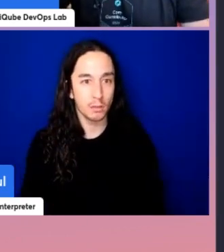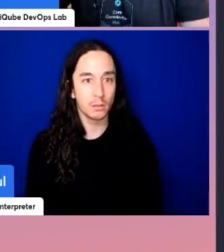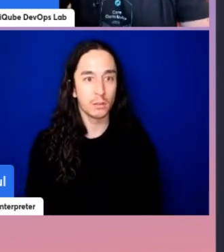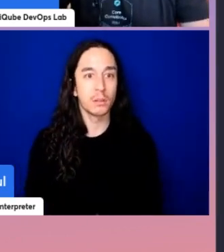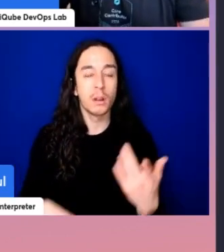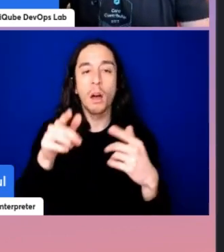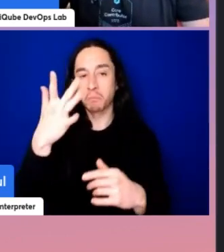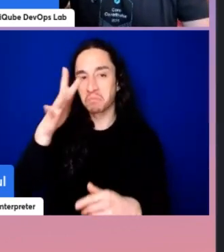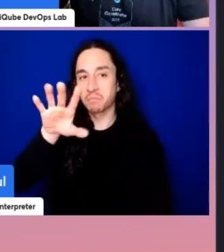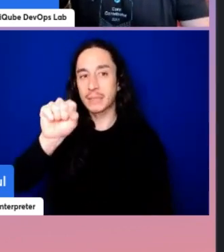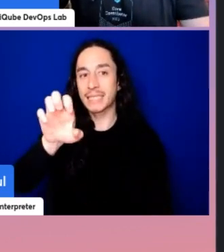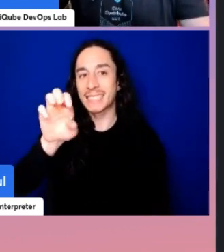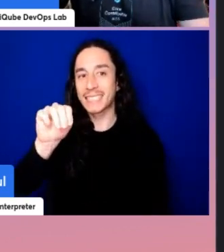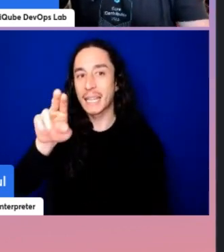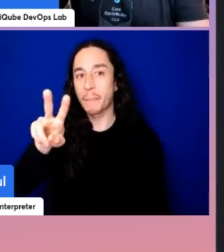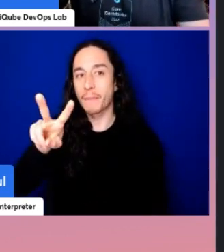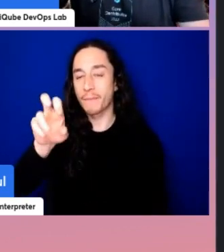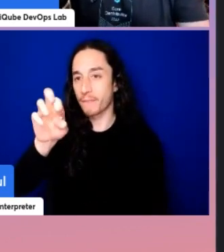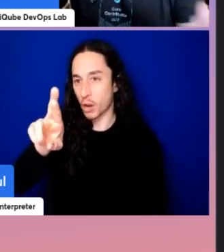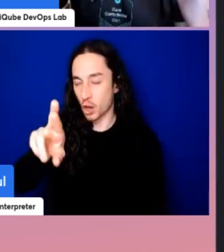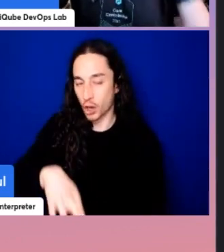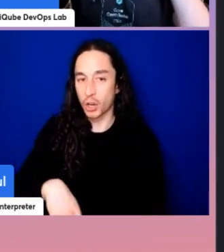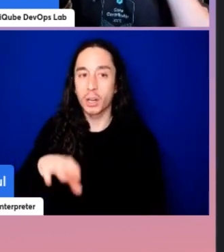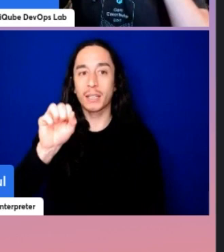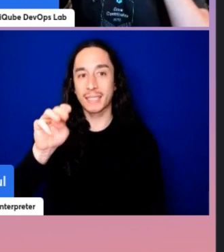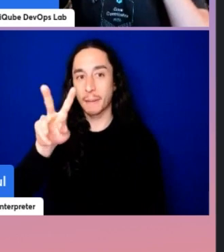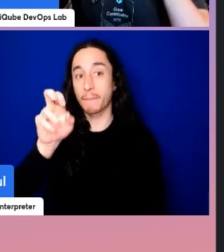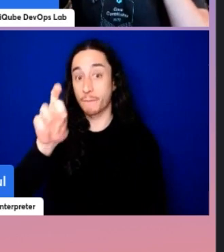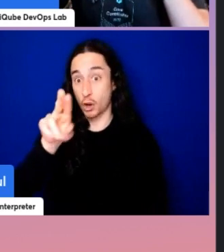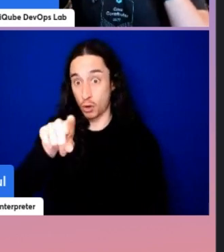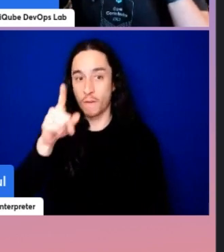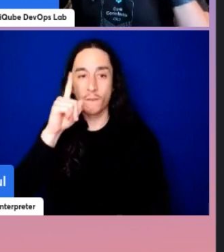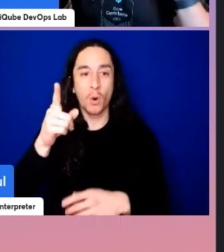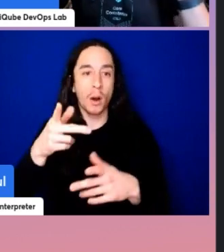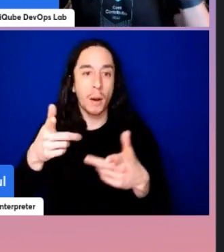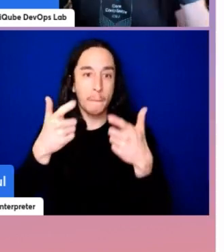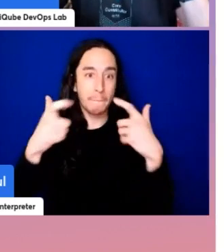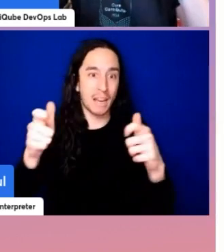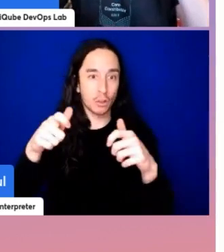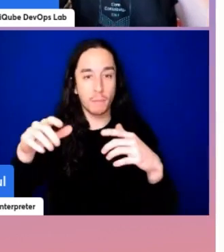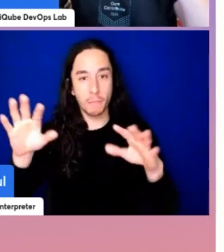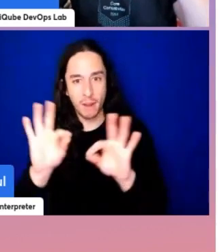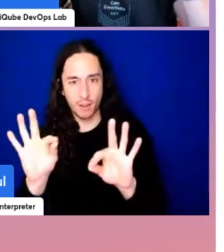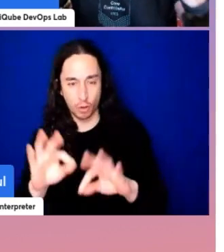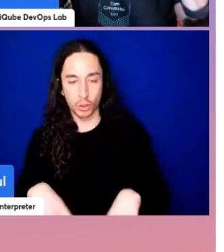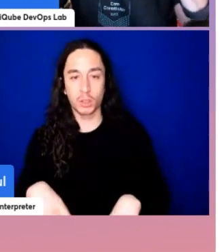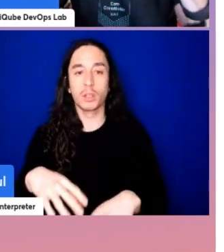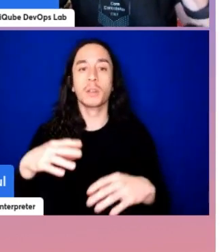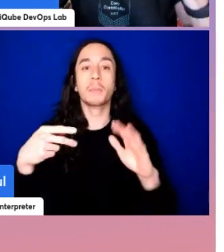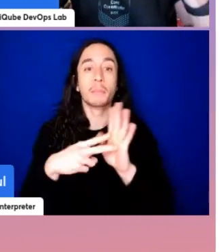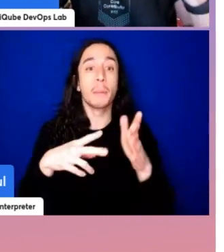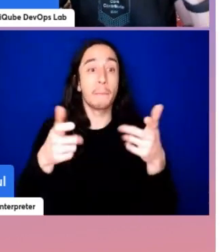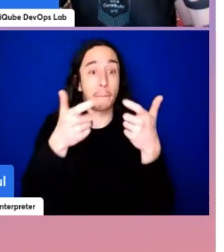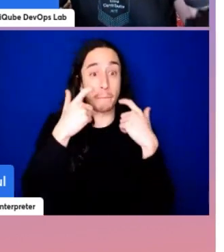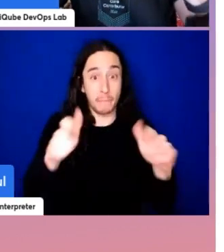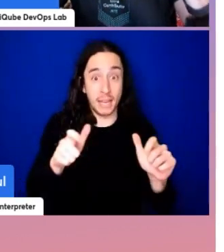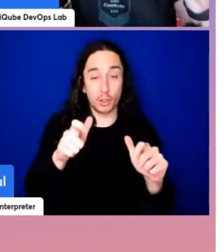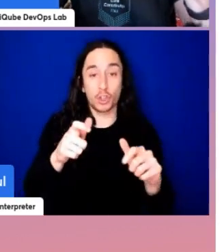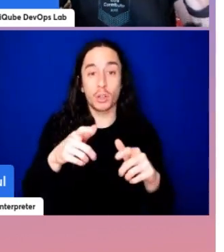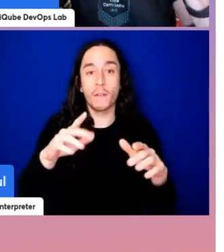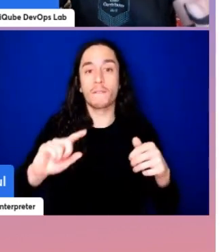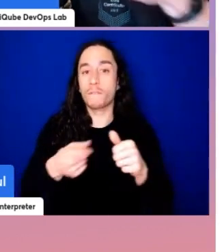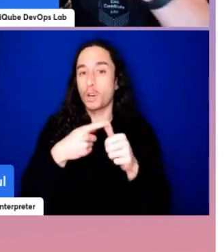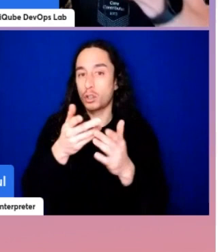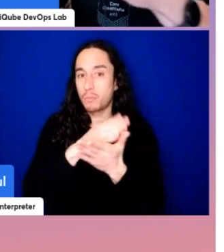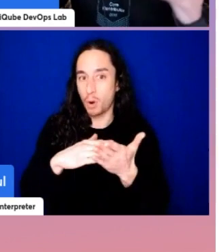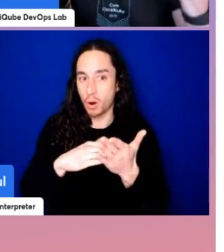schematic semver, and it is for major, minor, patch, meaning major is the first part of